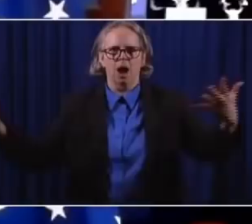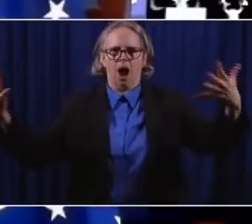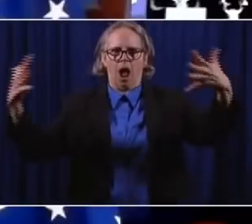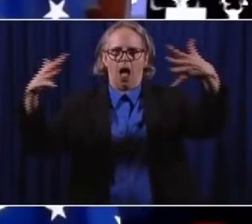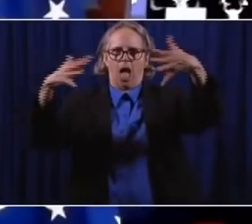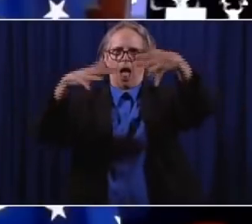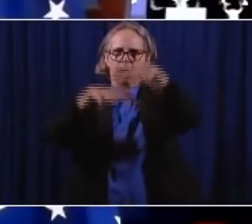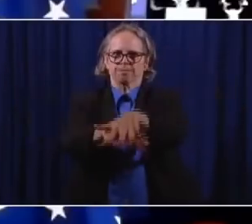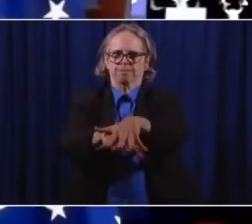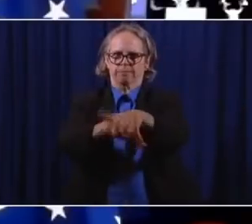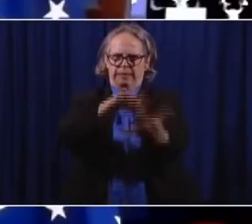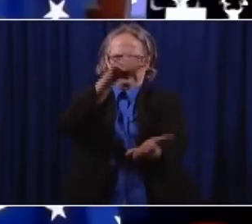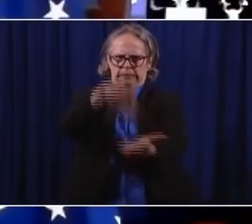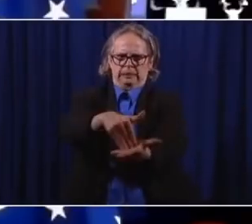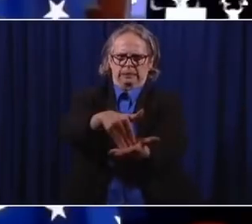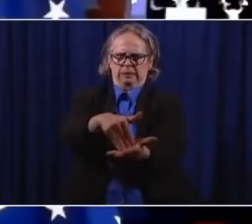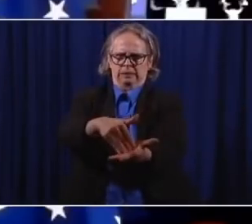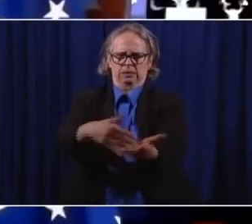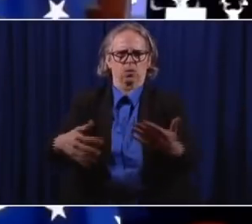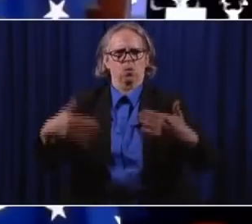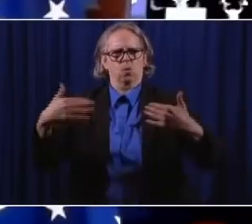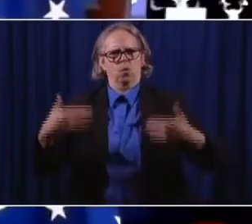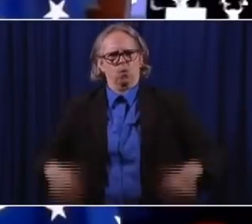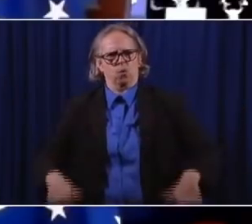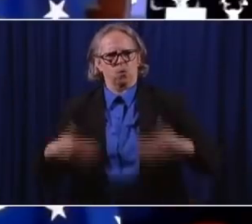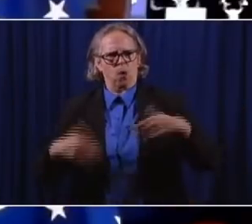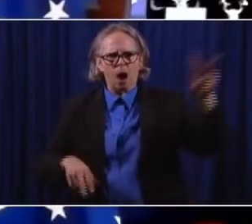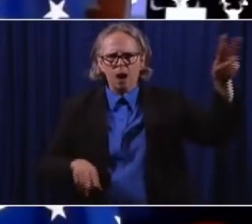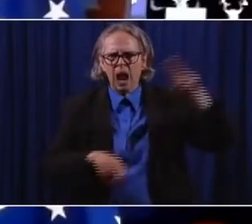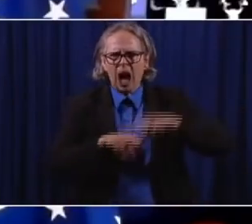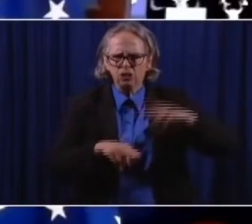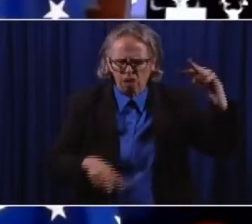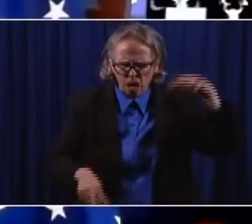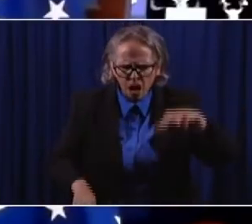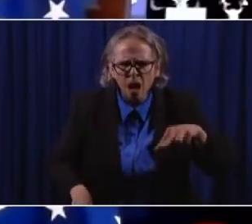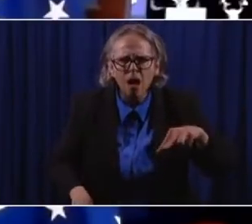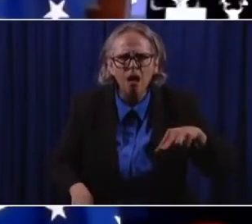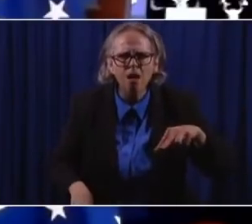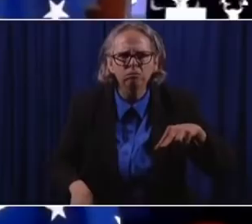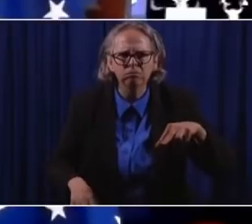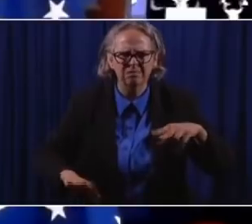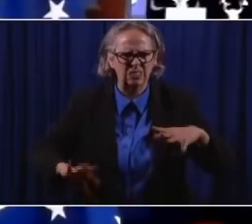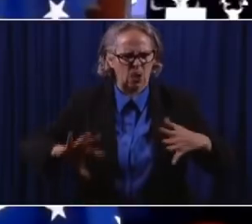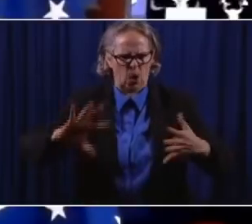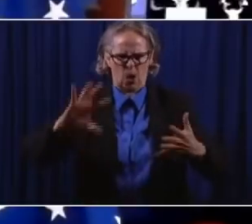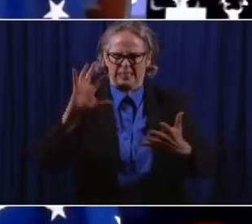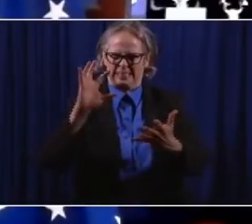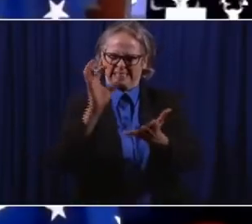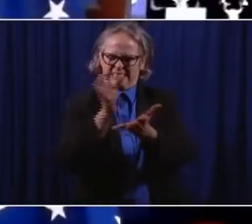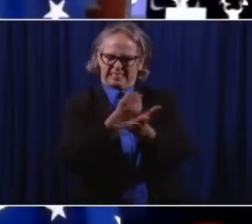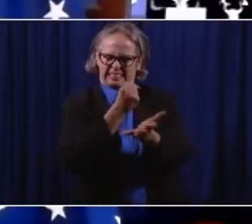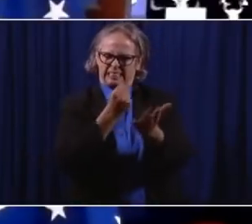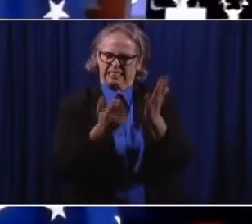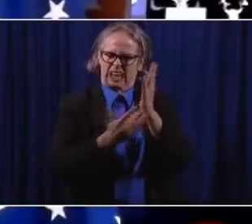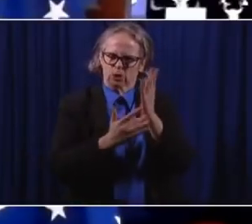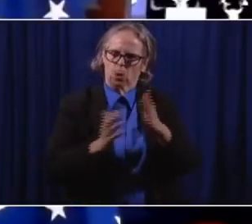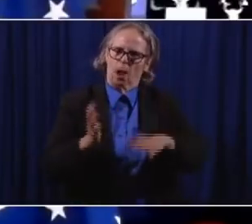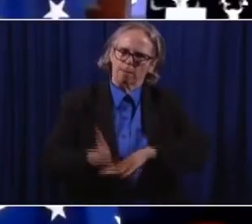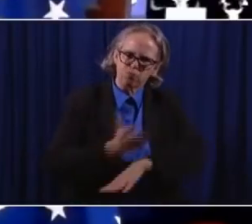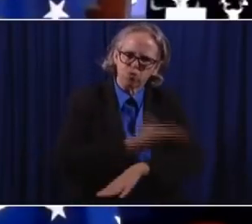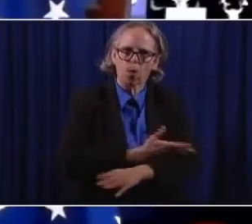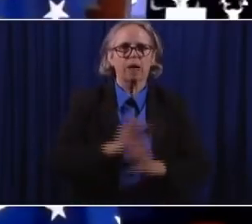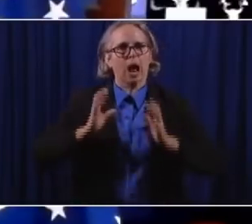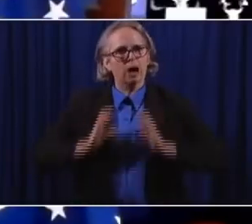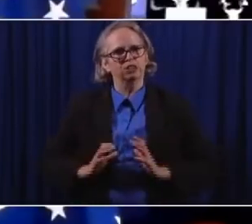that it enables to do. It shows how if you do this right, you get technology in the right places, we can improve customer service. I also want to be